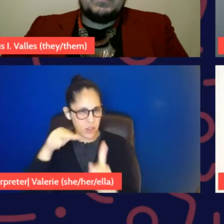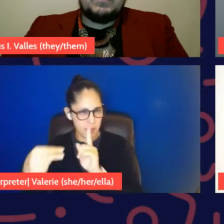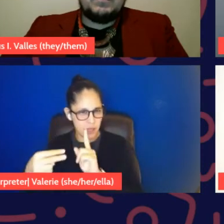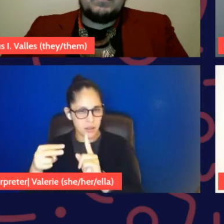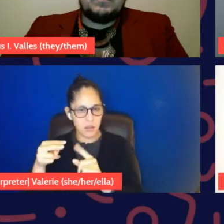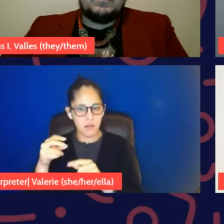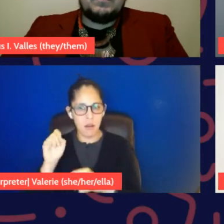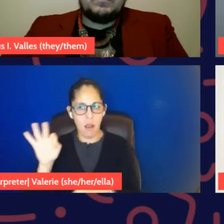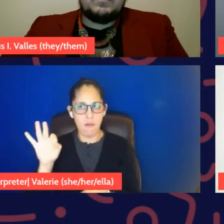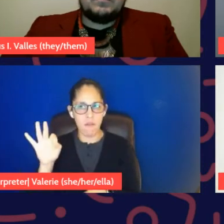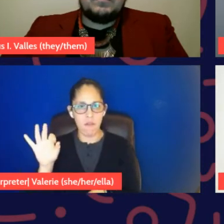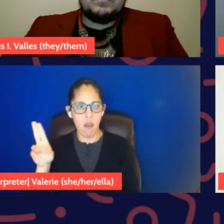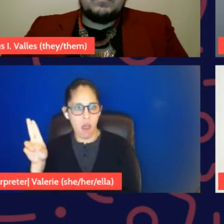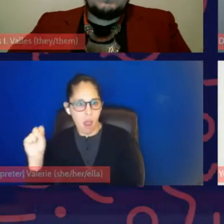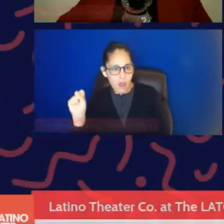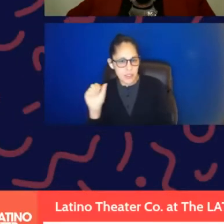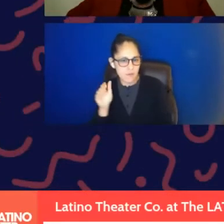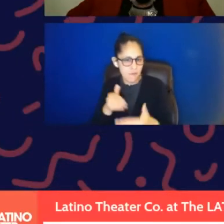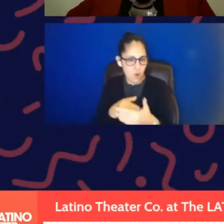dynamic.